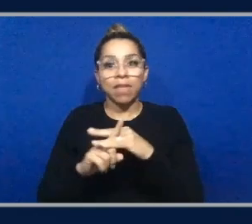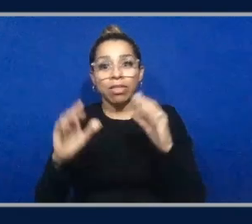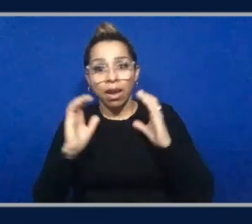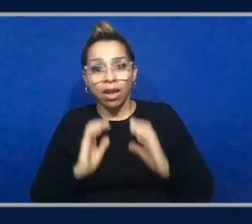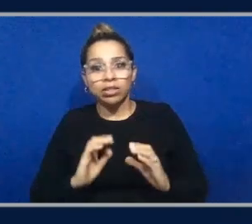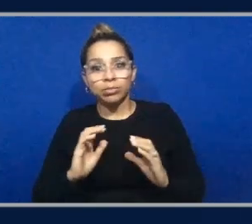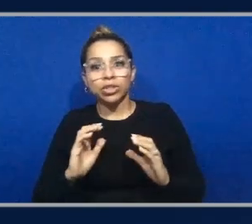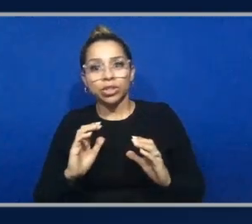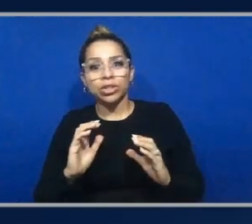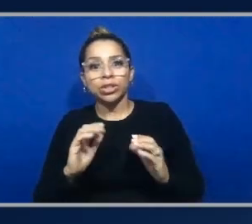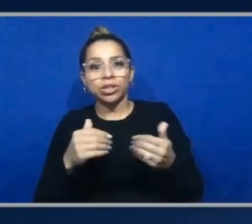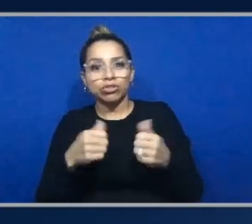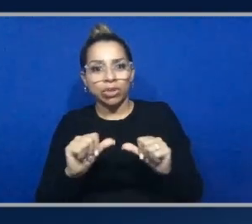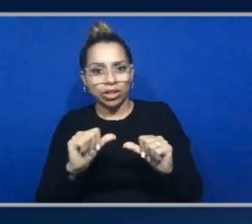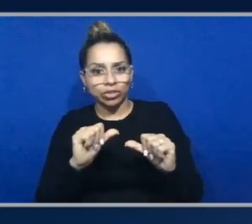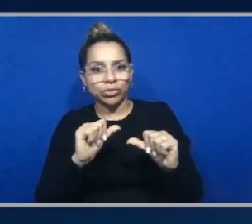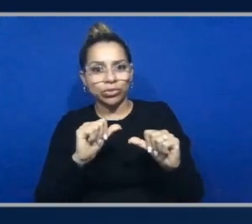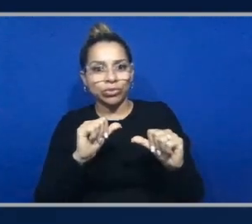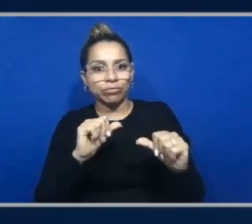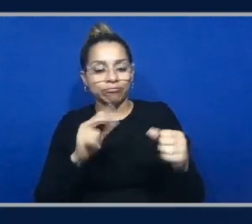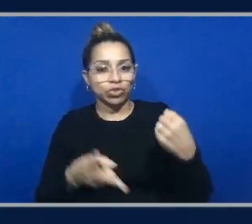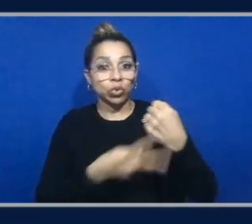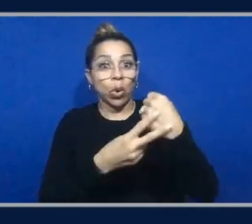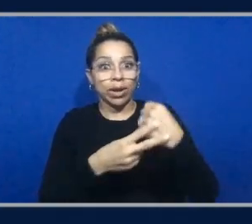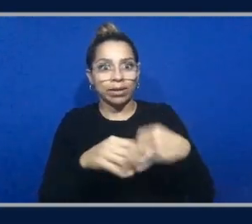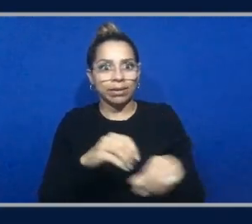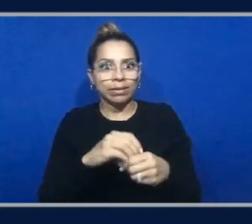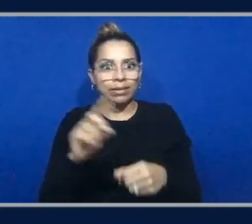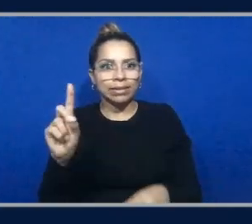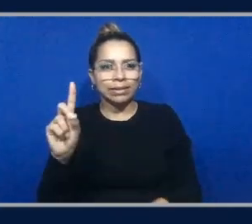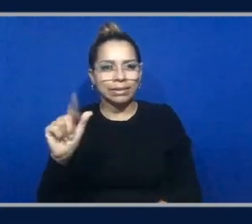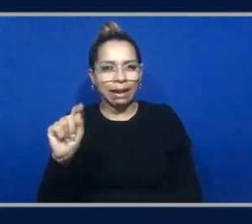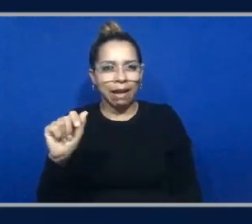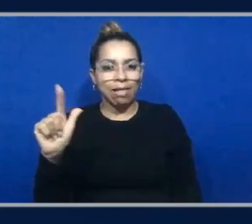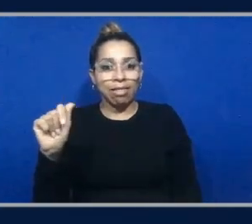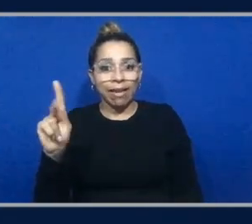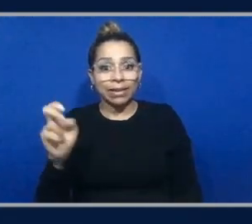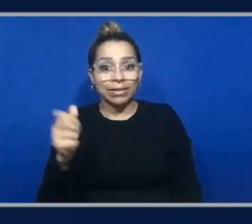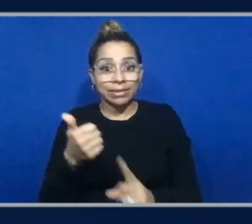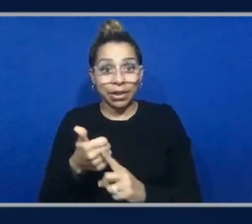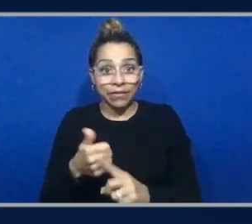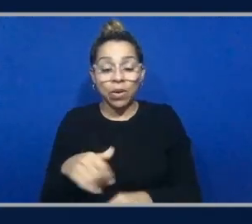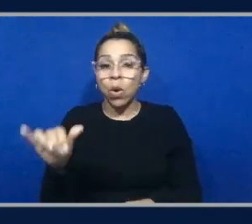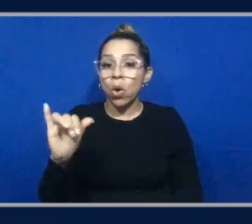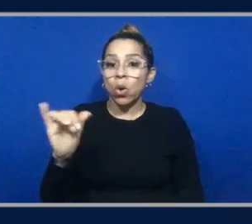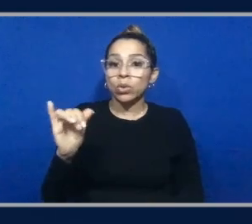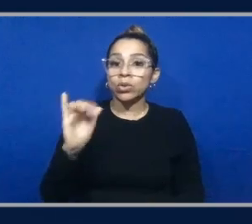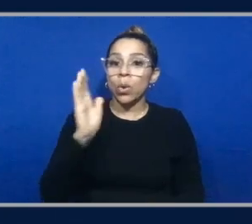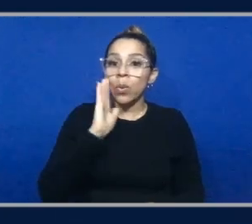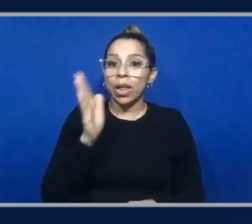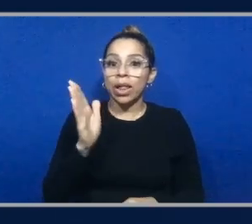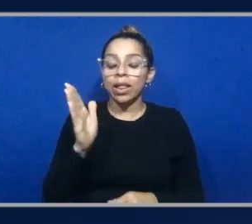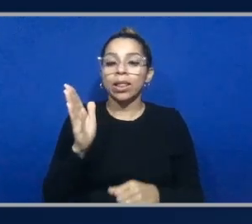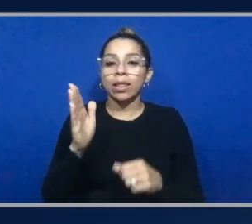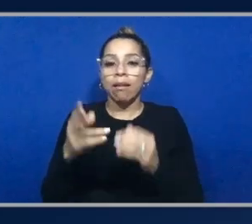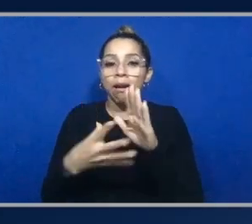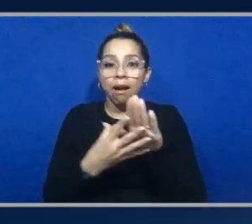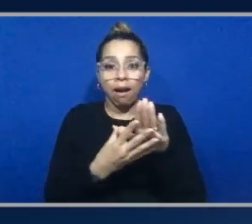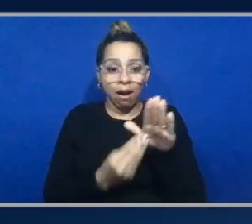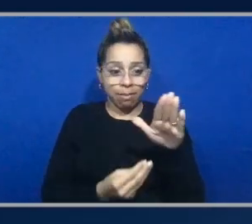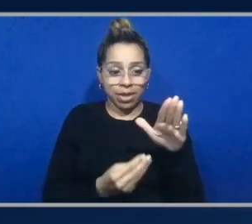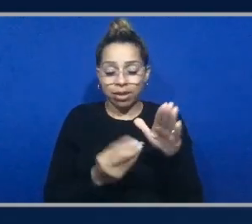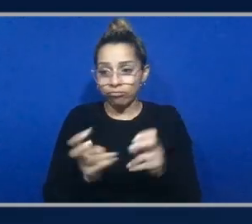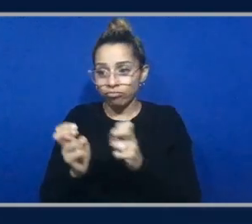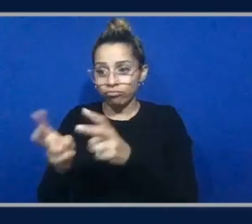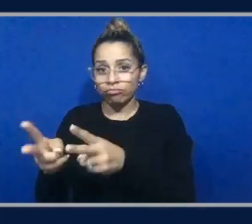itself. And they also take some of this data, copy it over to the data warehouse, and then get the best